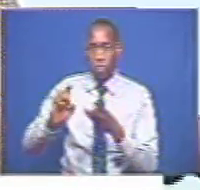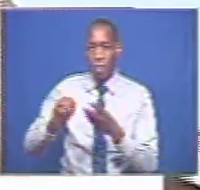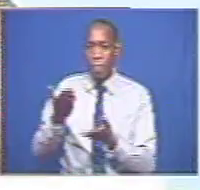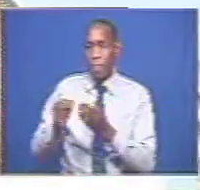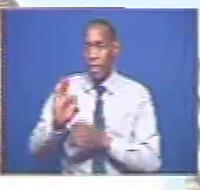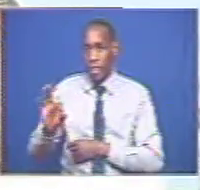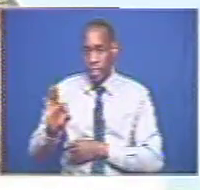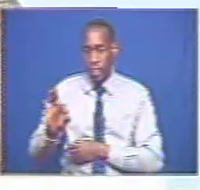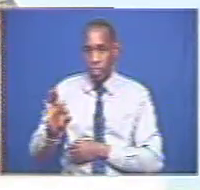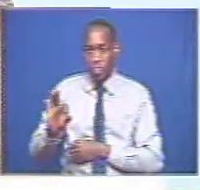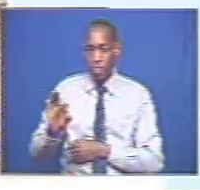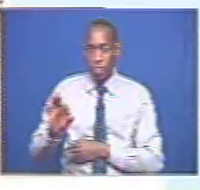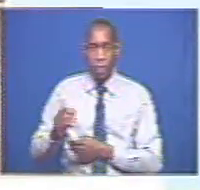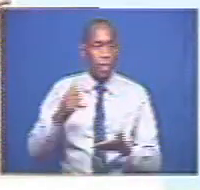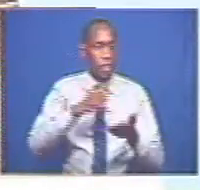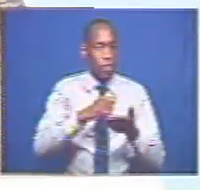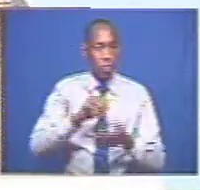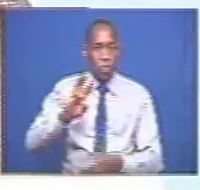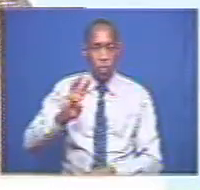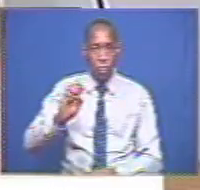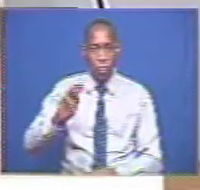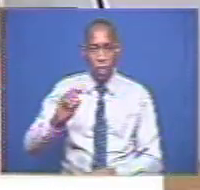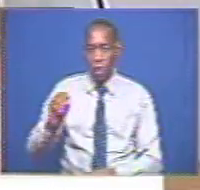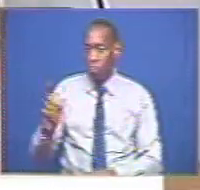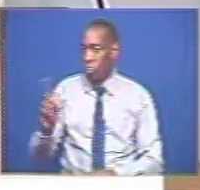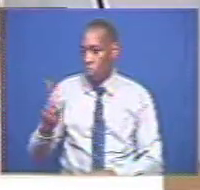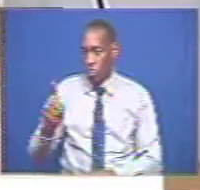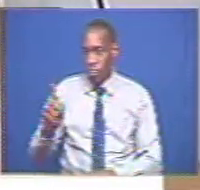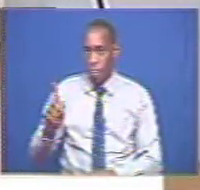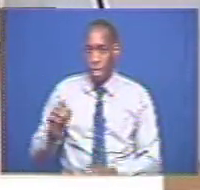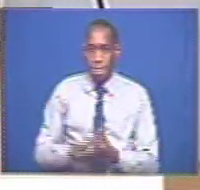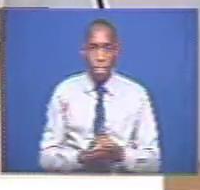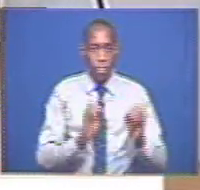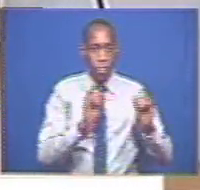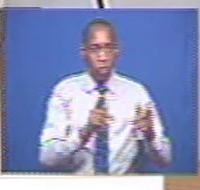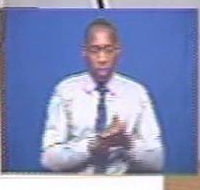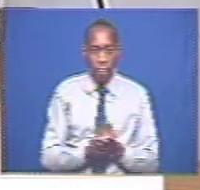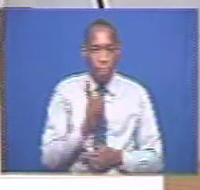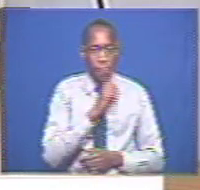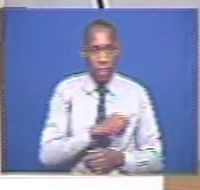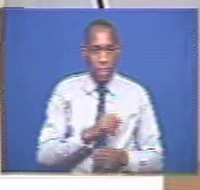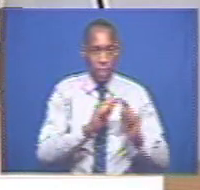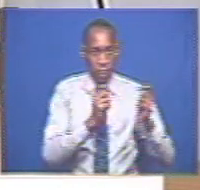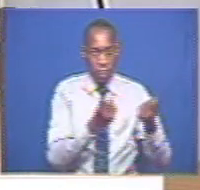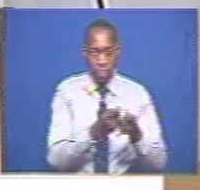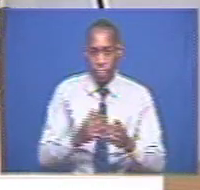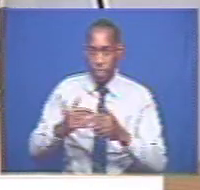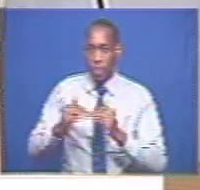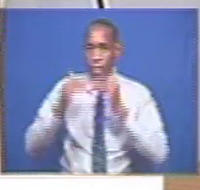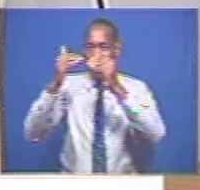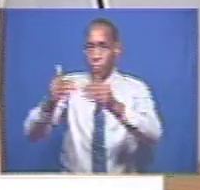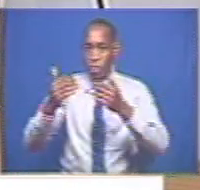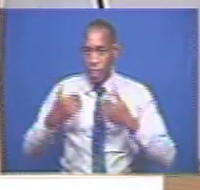mid. Wendo, don't forget Wendo. No, Wendo, I don't think. Wendo's all right. Yeah, yeah, fine, finish your line. And then maybe at the front, maybe we'll